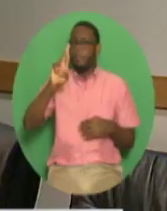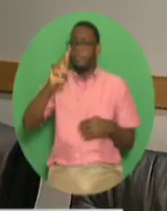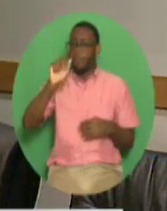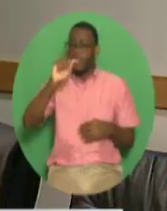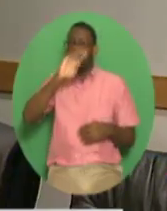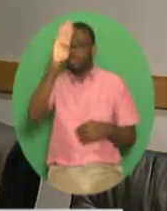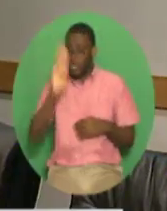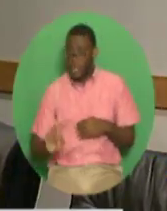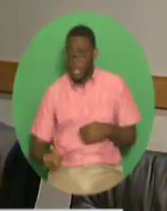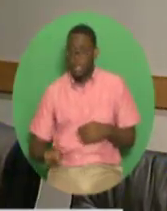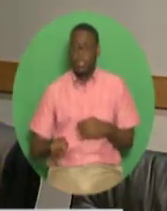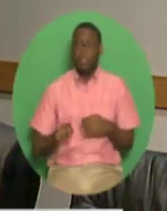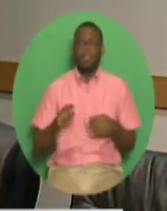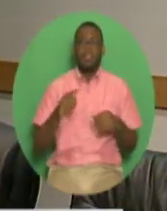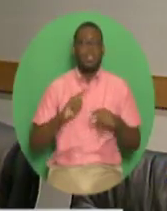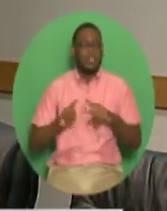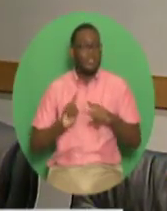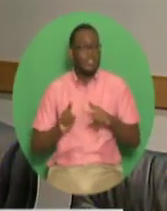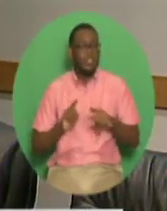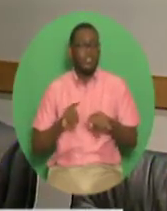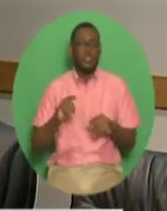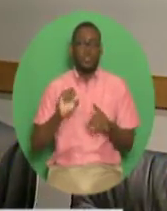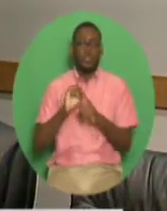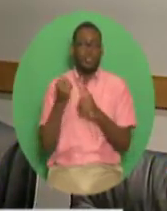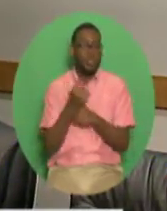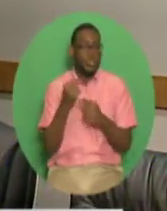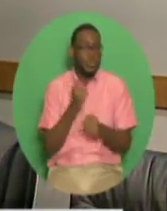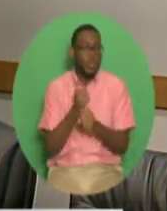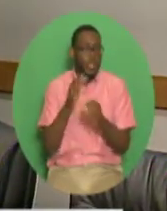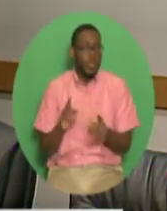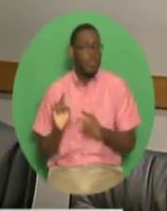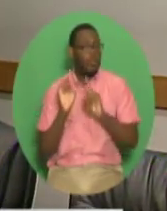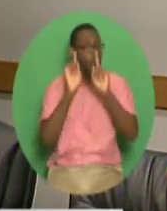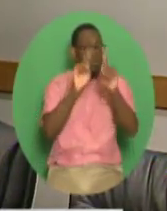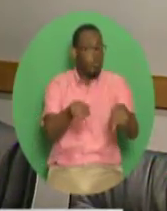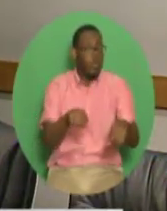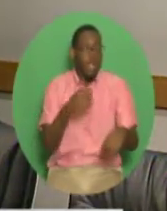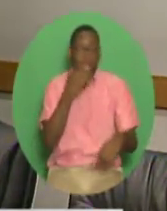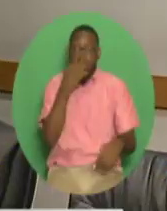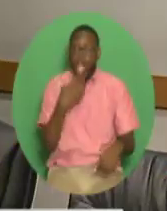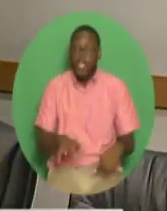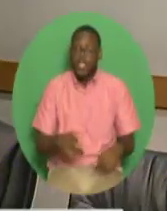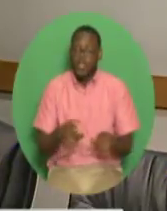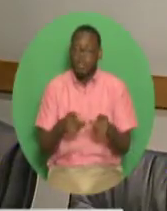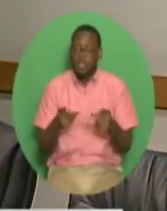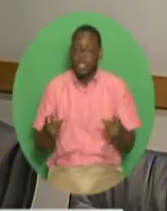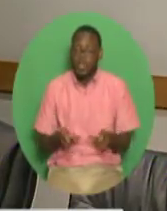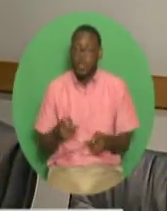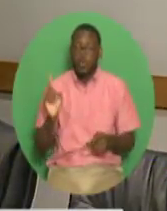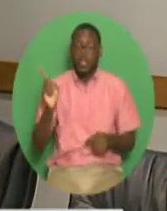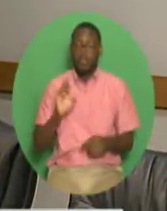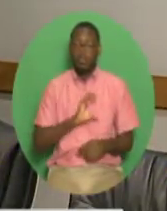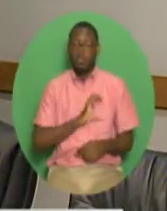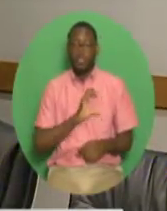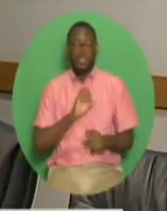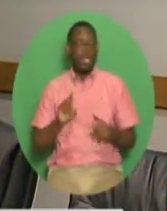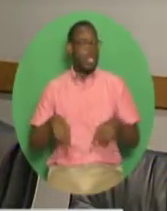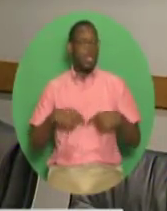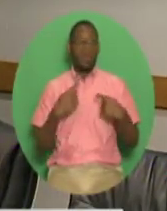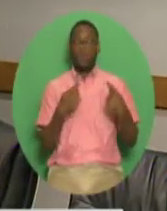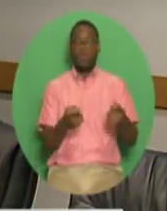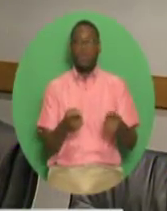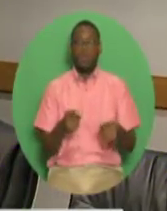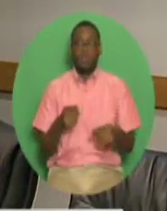psychologists, social workers going into these hotspots where sometimes police can't even go in, and work with the young people through sport to teach them